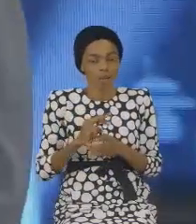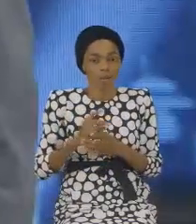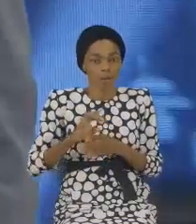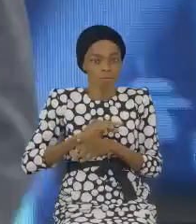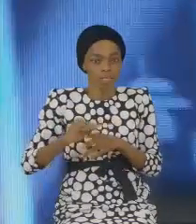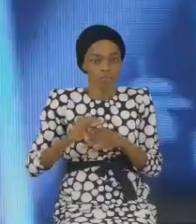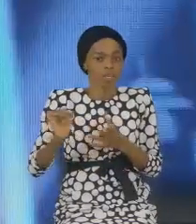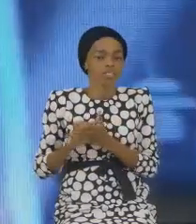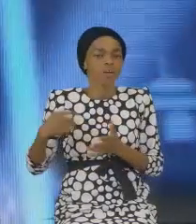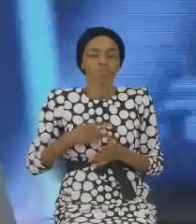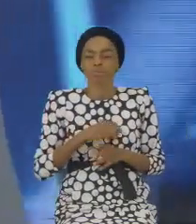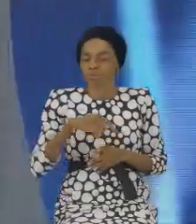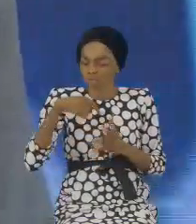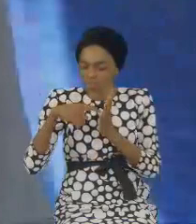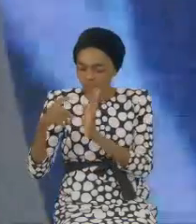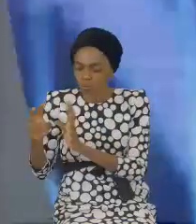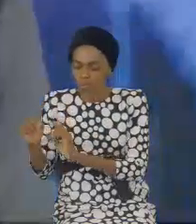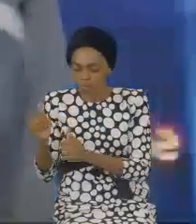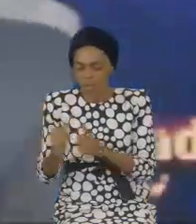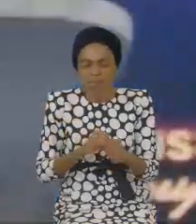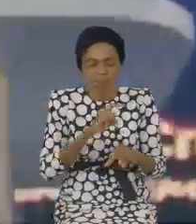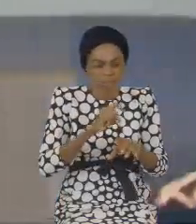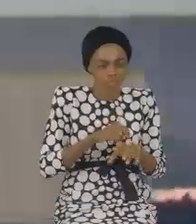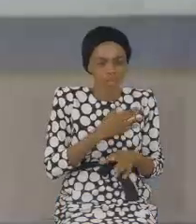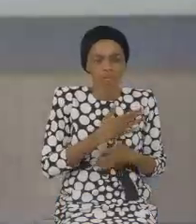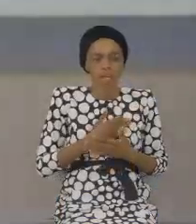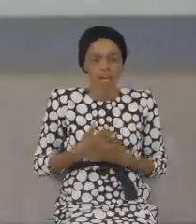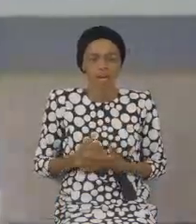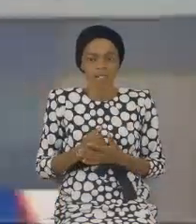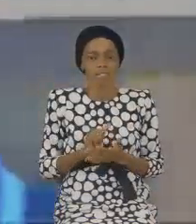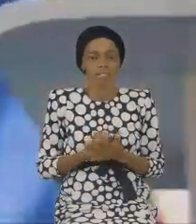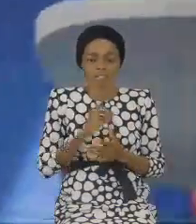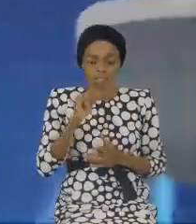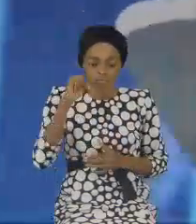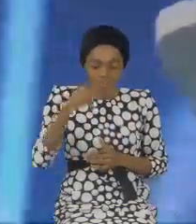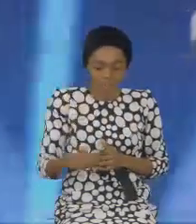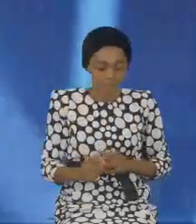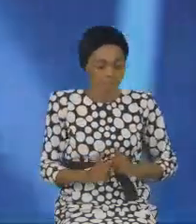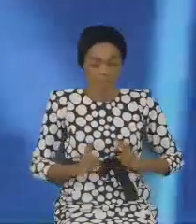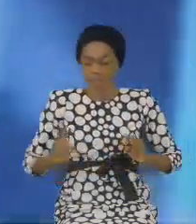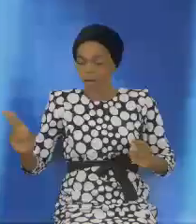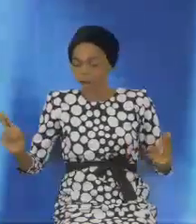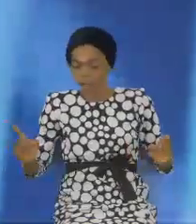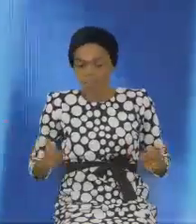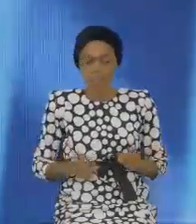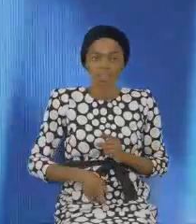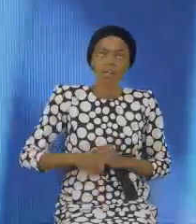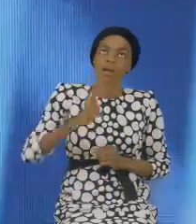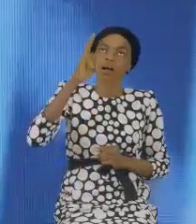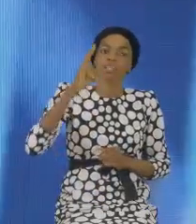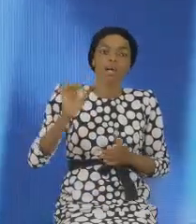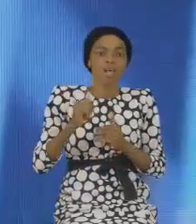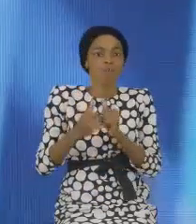time, showing them every time the depths and the height and the length and everything that the blood of Jesus